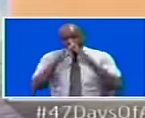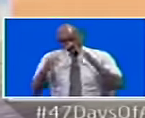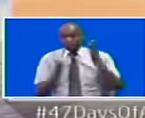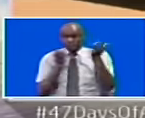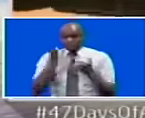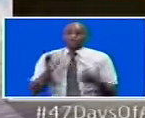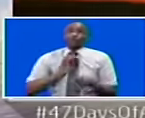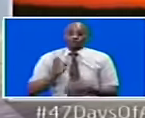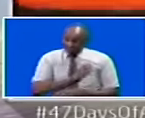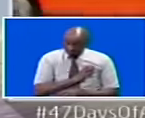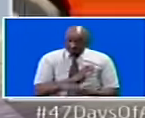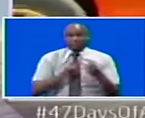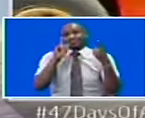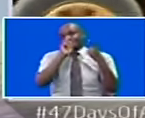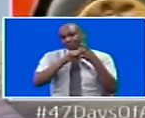Committee.